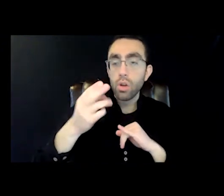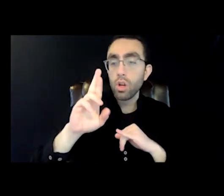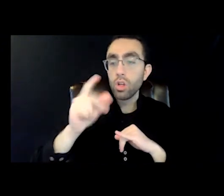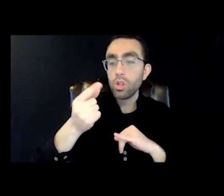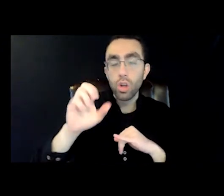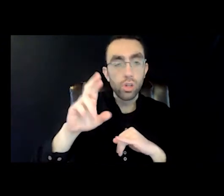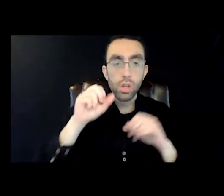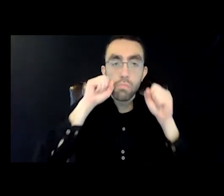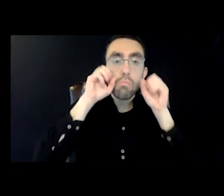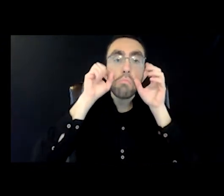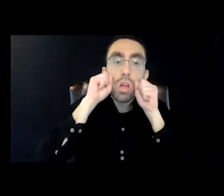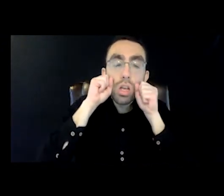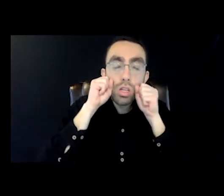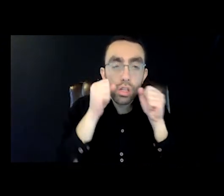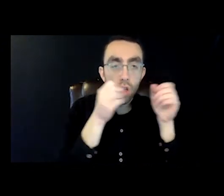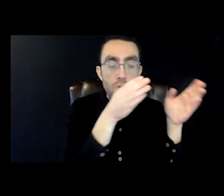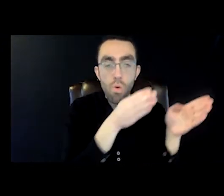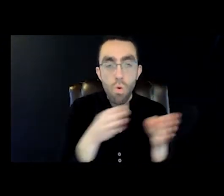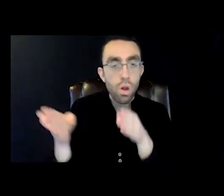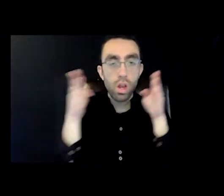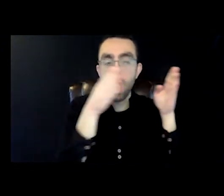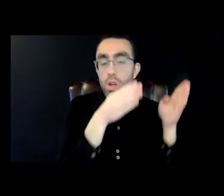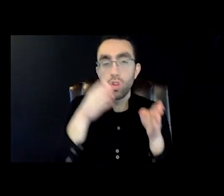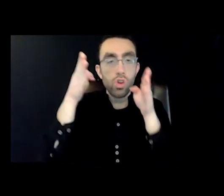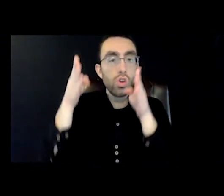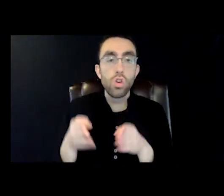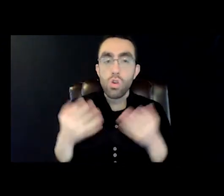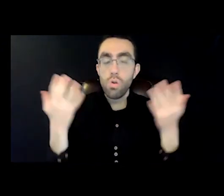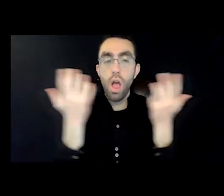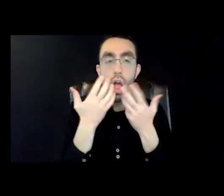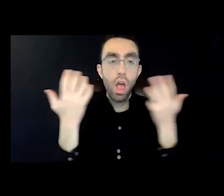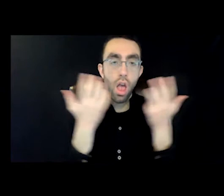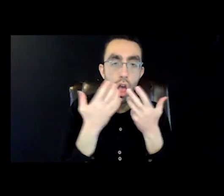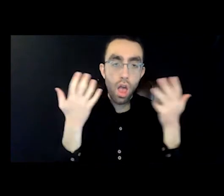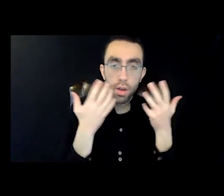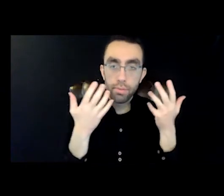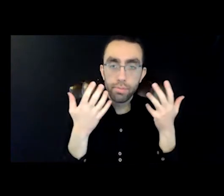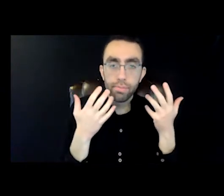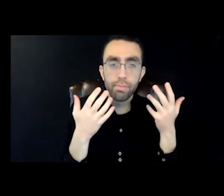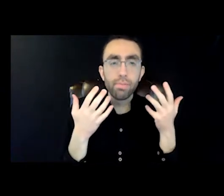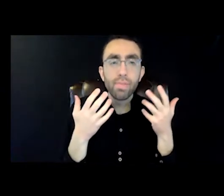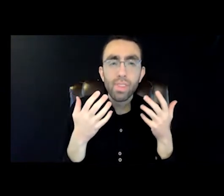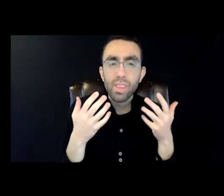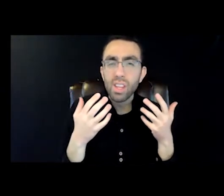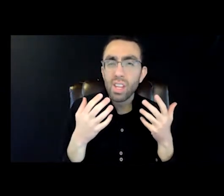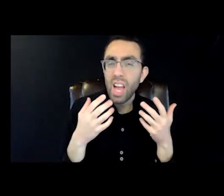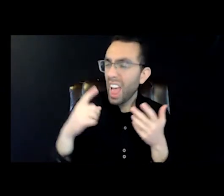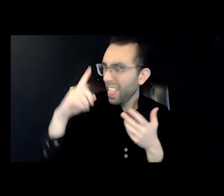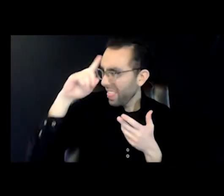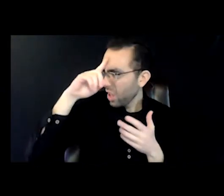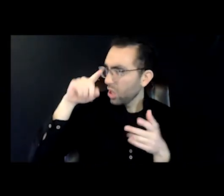organizer and are actually, I believe, they locked themselves down at the Keystone XL pipeline